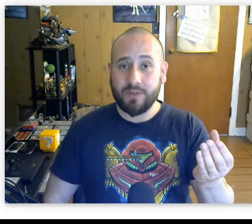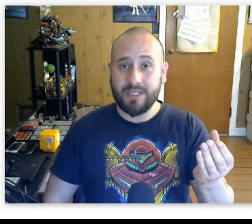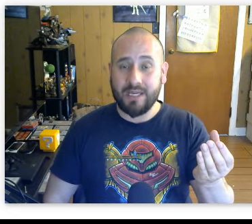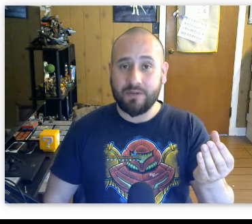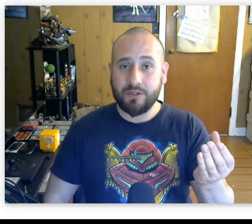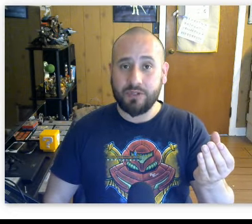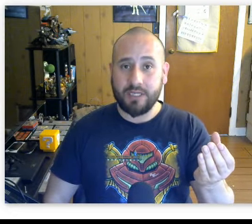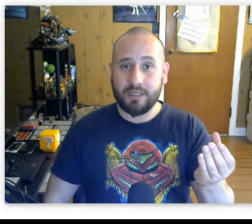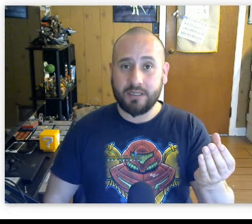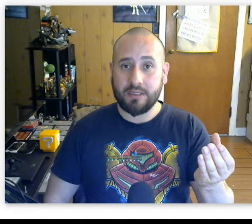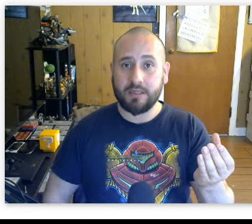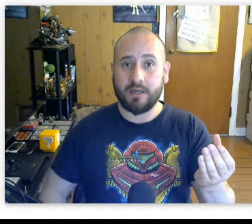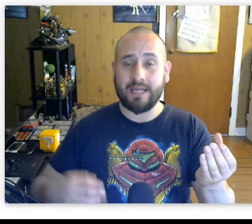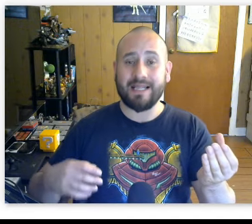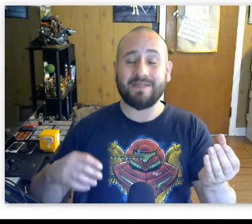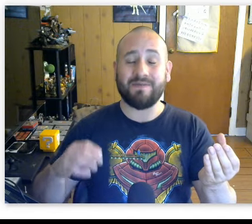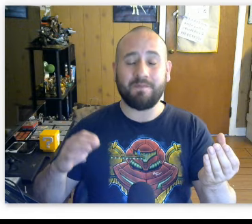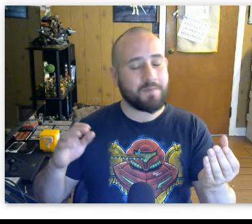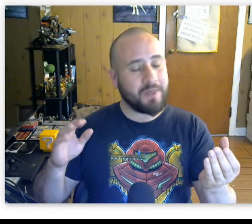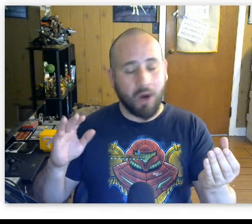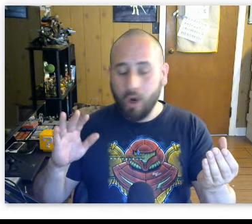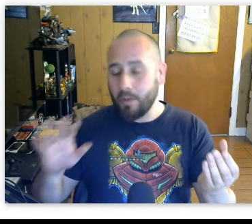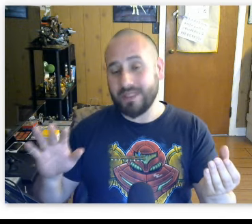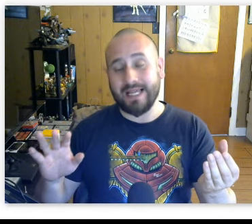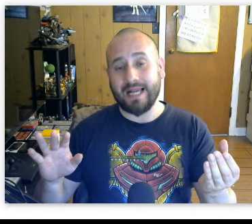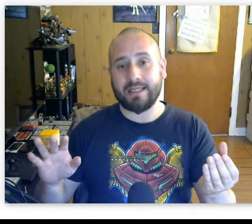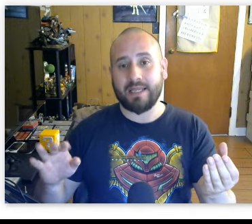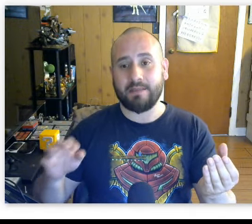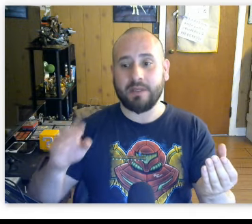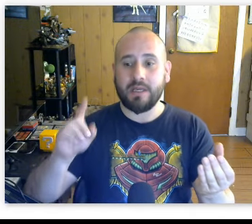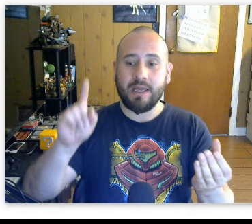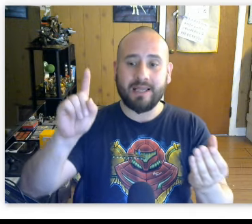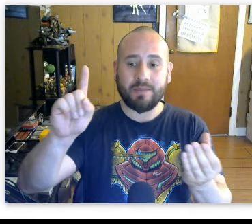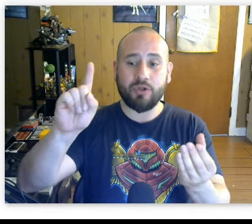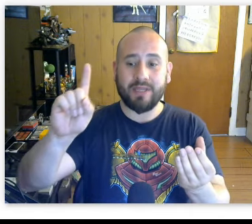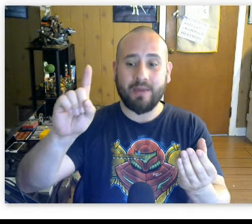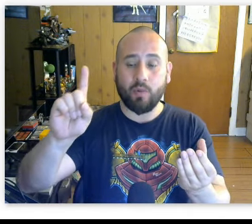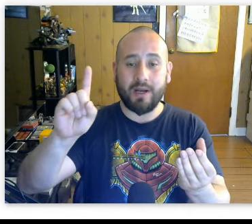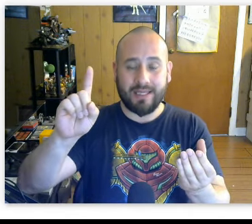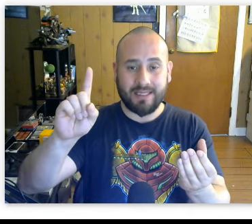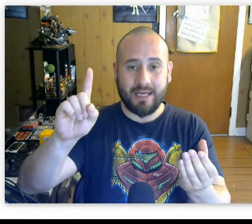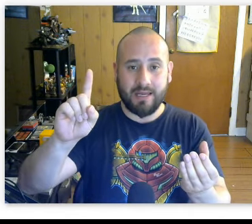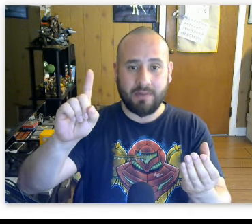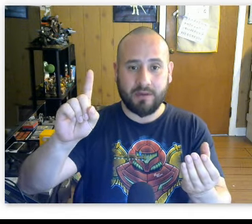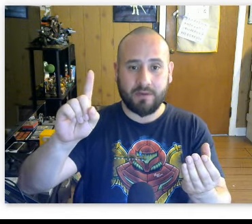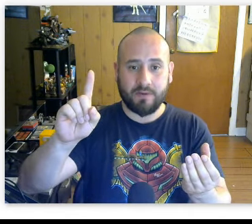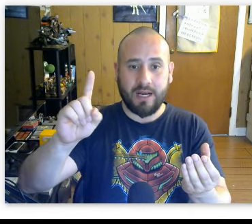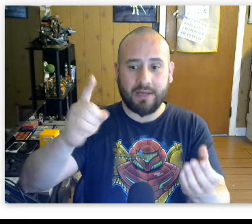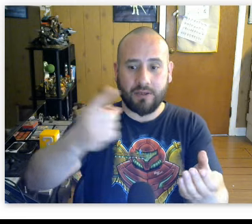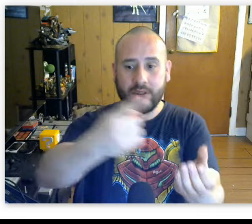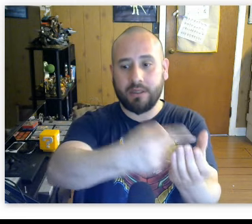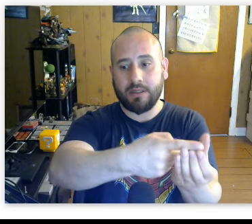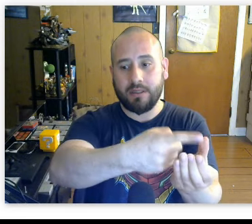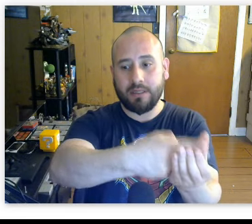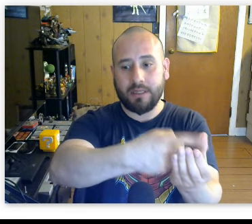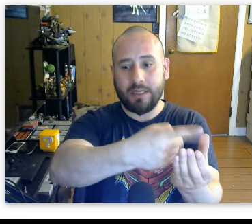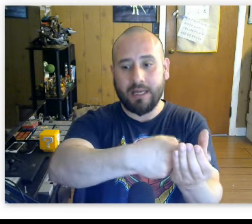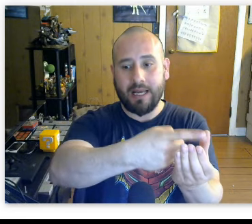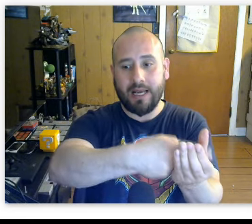confused with the sign for sushi. All right? It's almost exactly the same, except you're using a 1 this time for a hot dog.